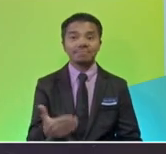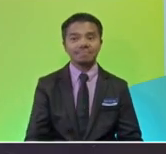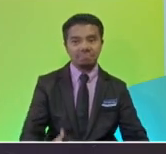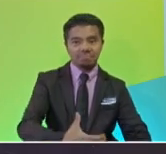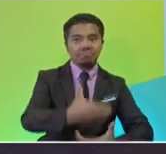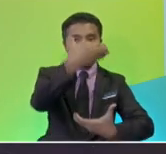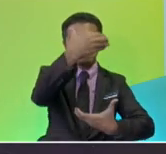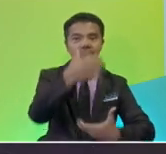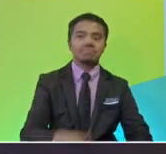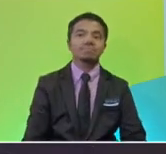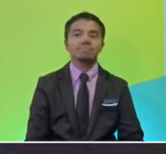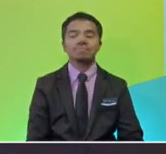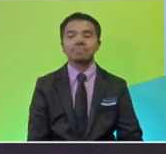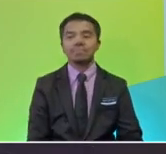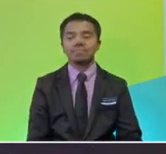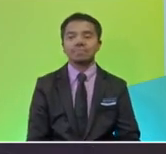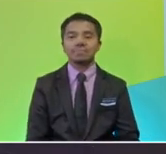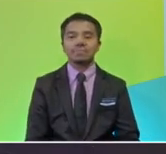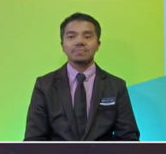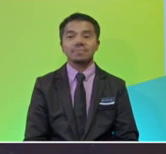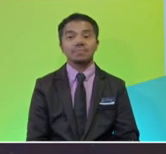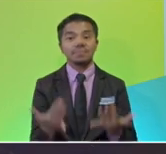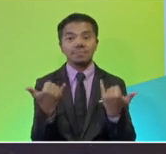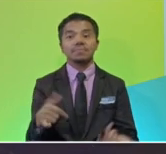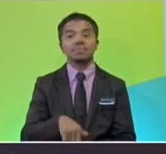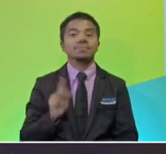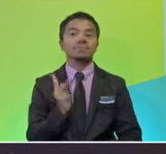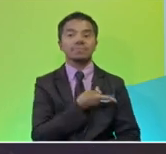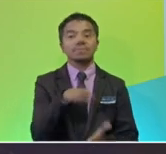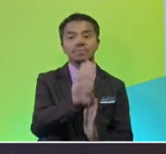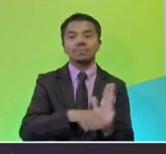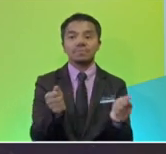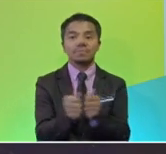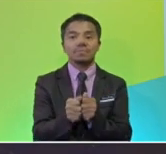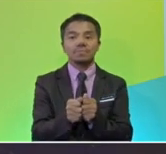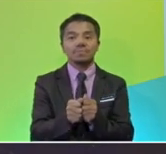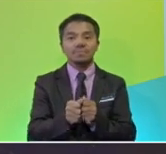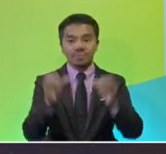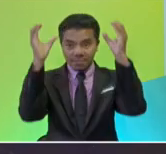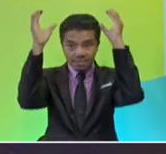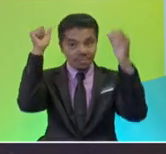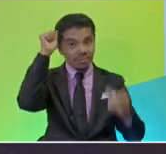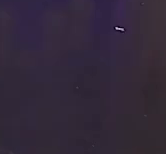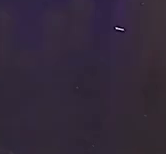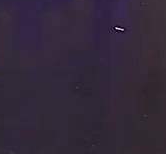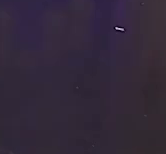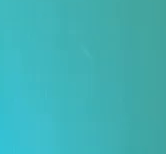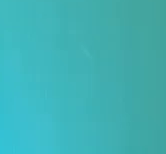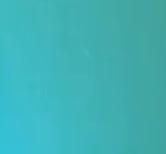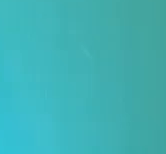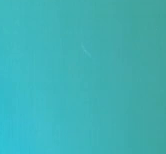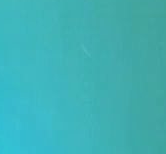way. Yeah. Excited for it. And also pupils, today we also have Mr. Adli as our sign